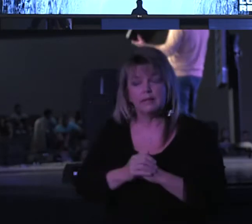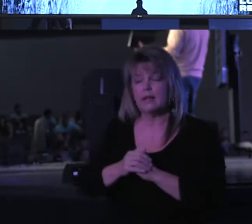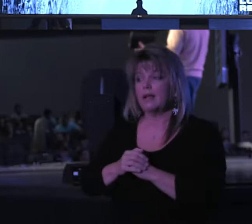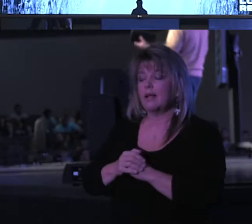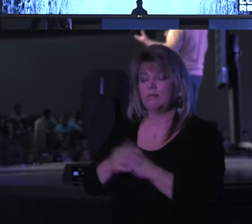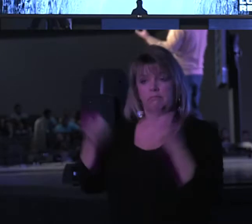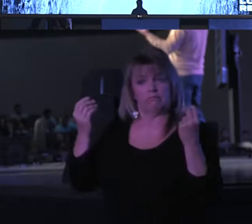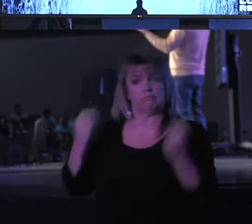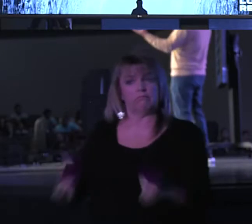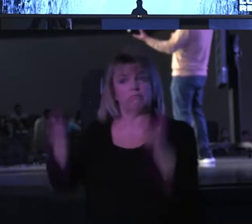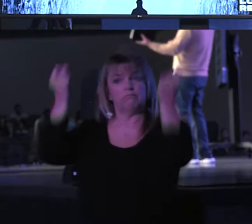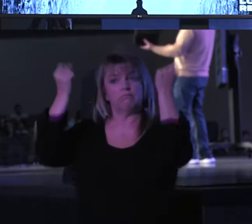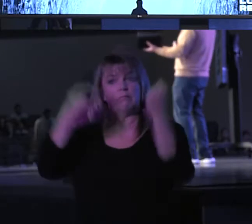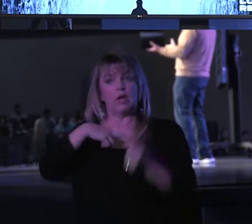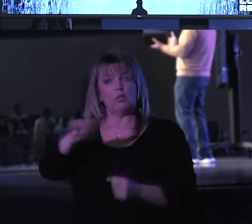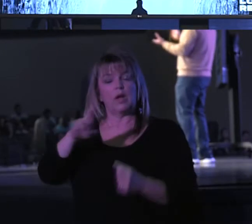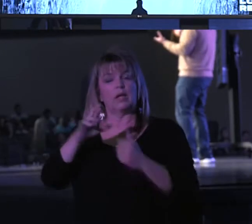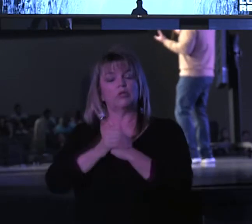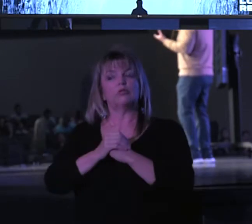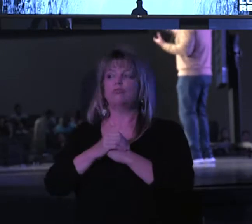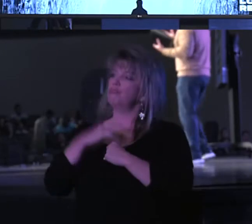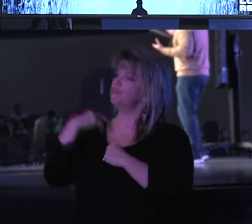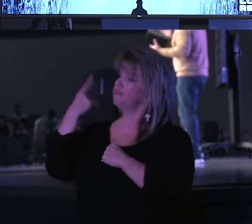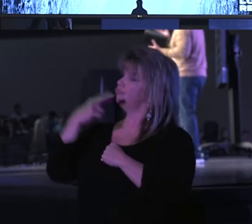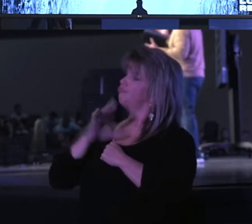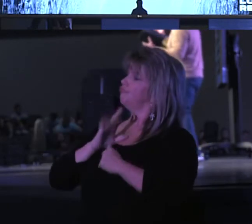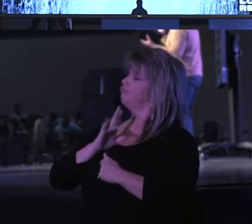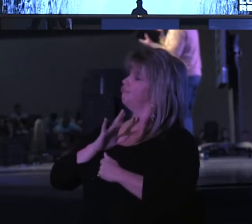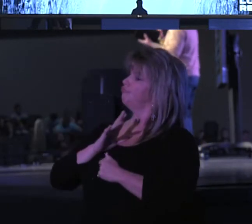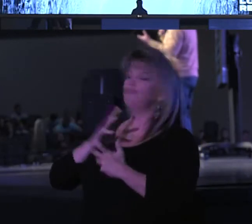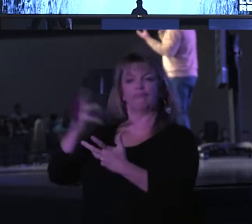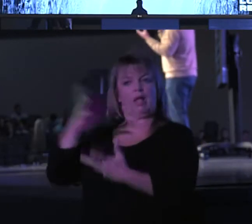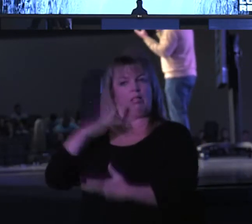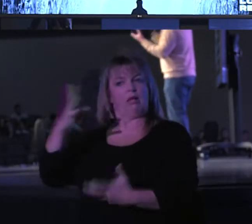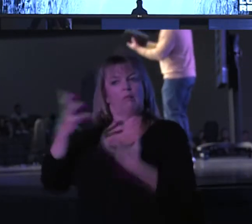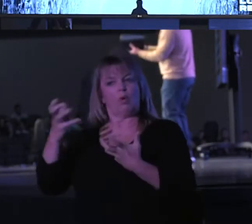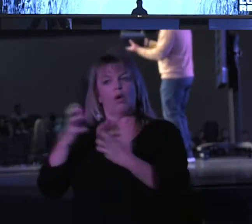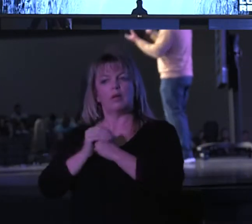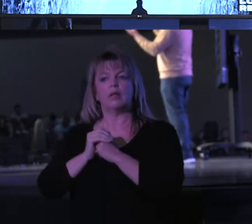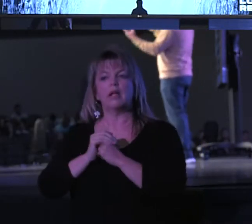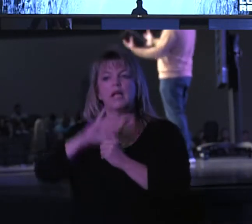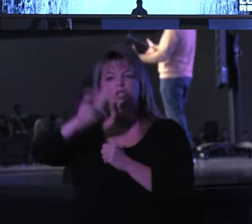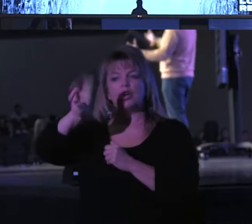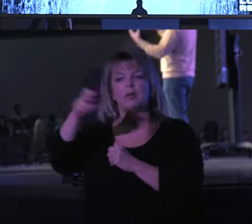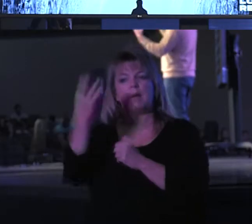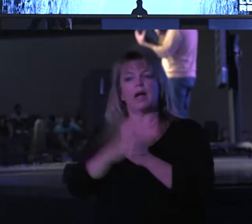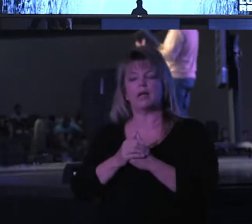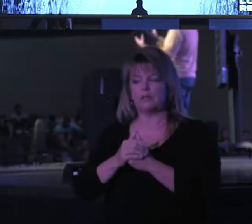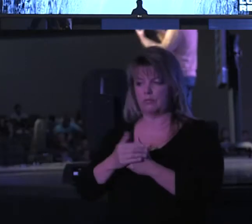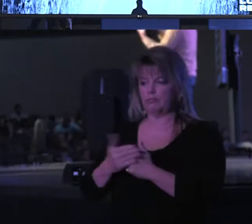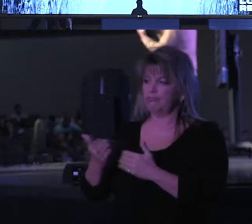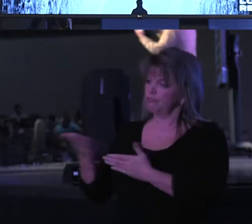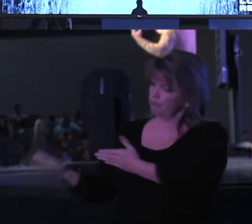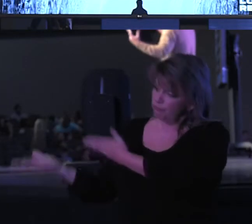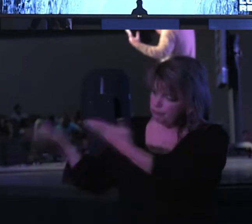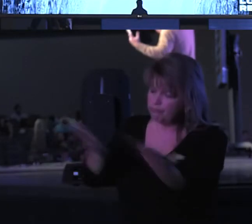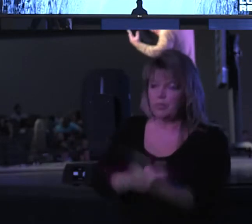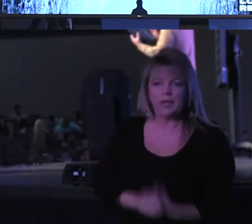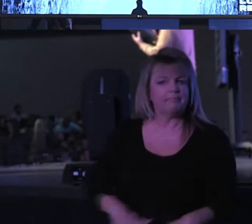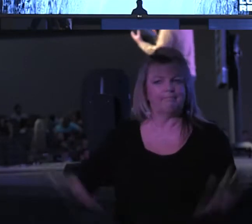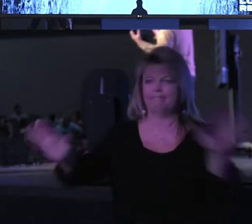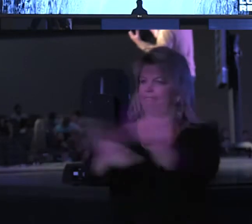all of a sudden, the religion looked appealing. And God brought Jeremiah to the forefront of his culture to say,